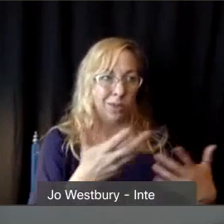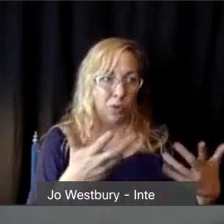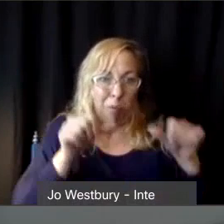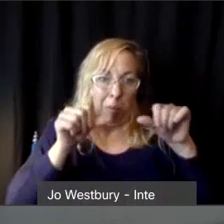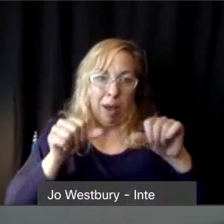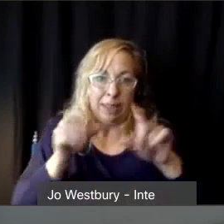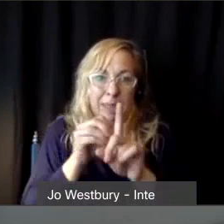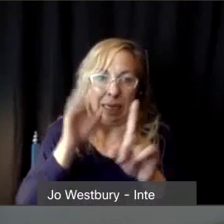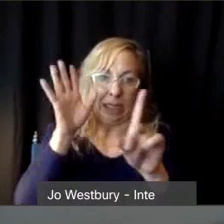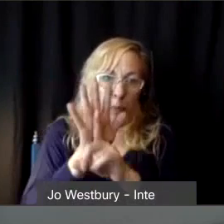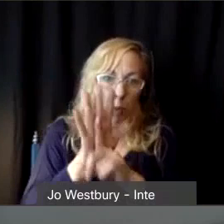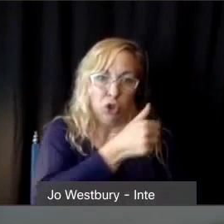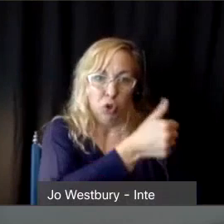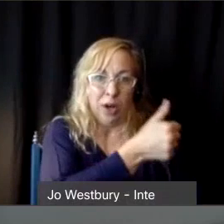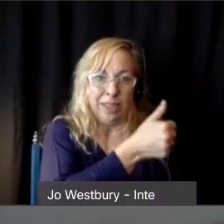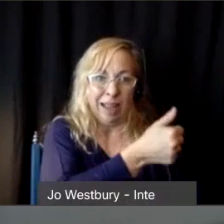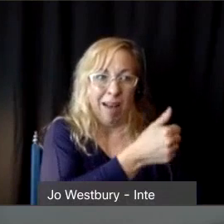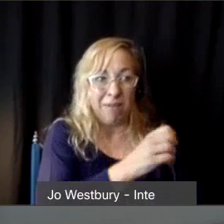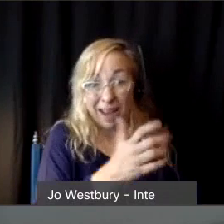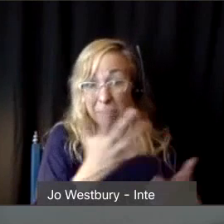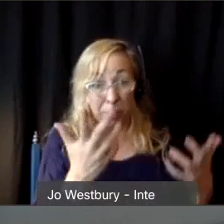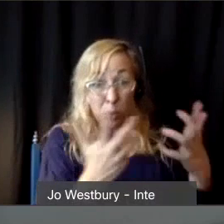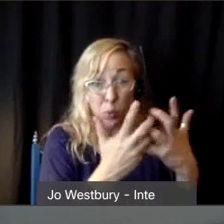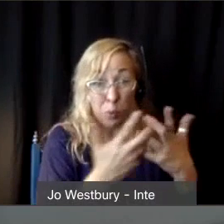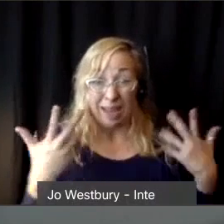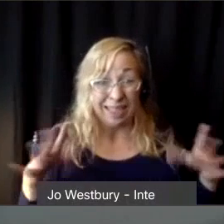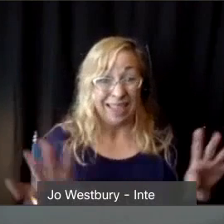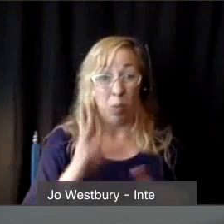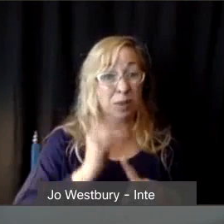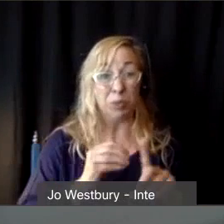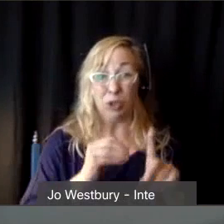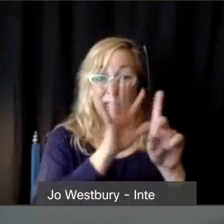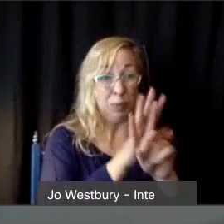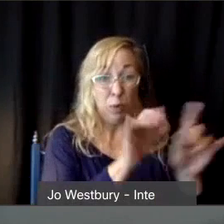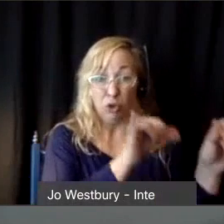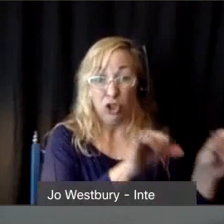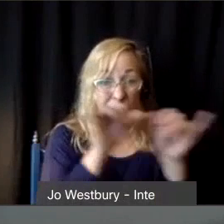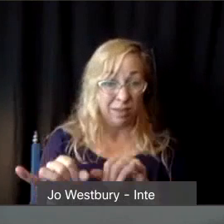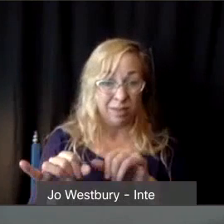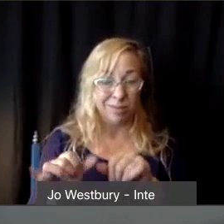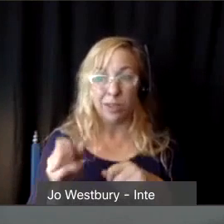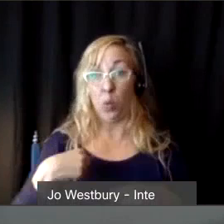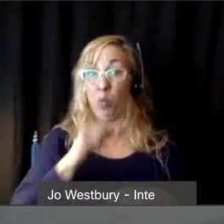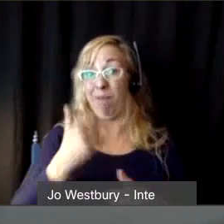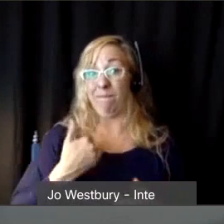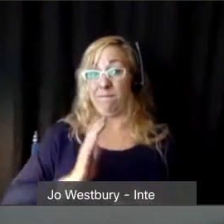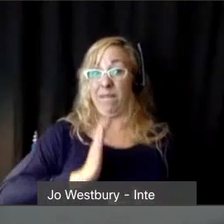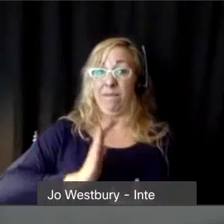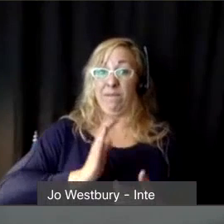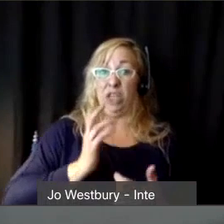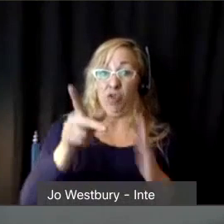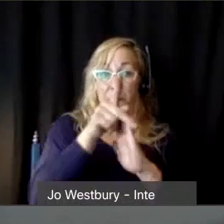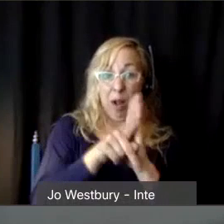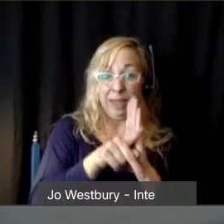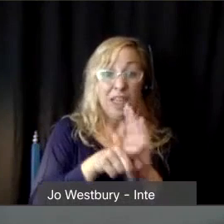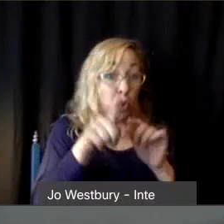person who doesn't want to be placed at risk. So all of those there isn't a policy saying you can do this,